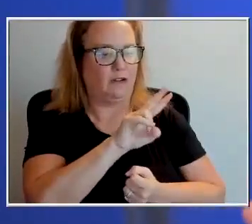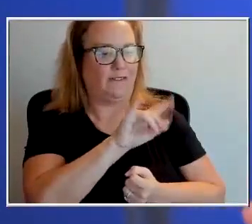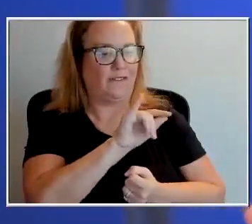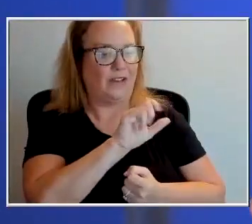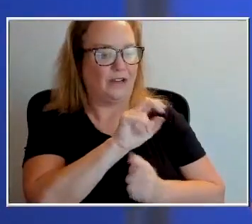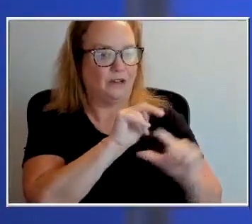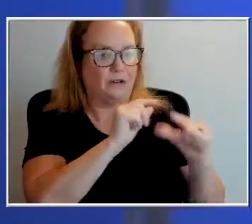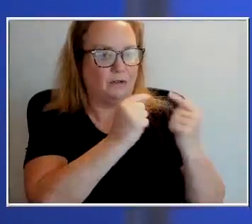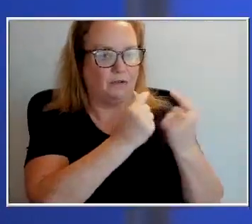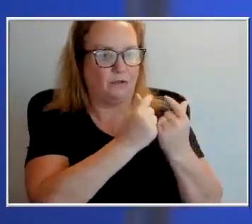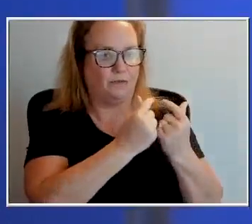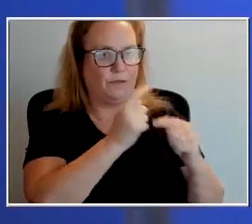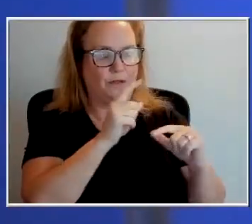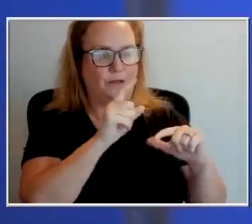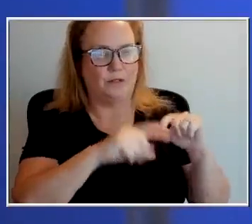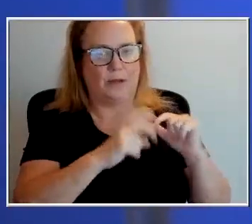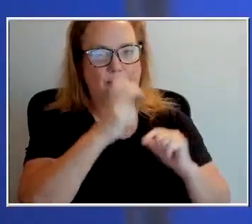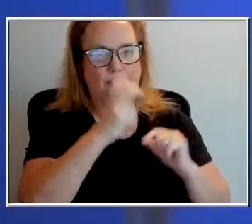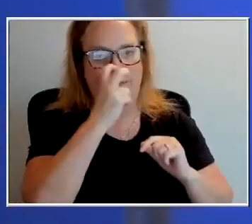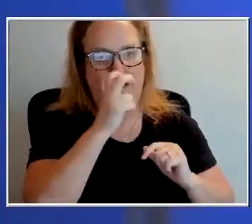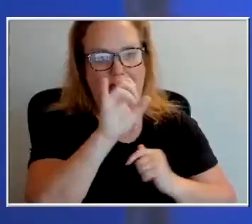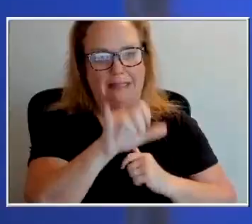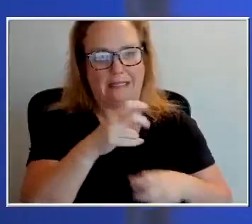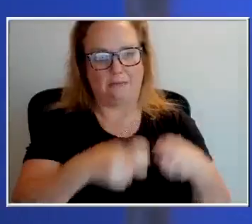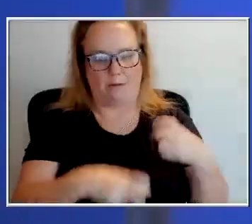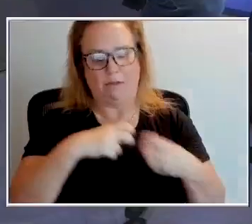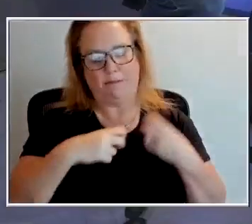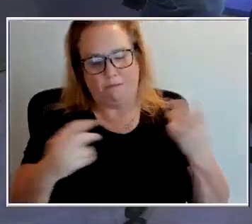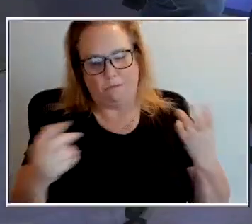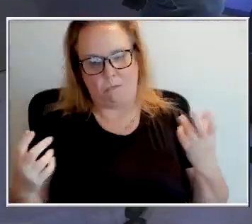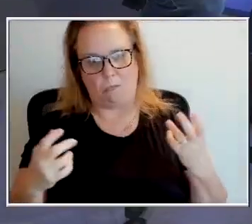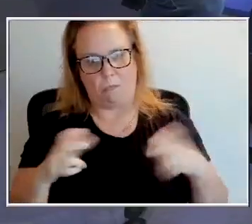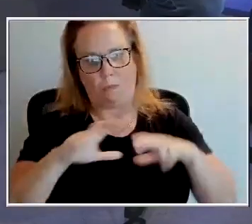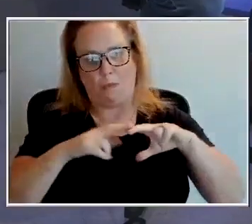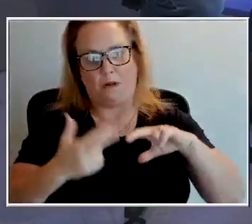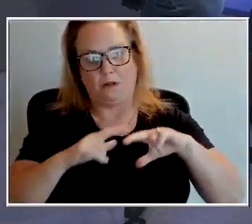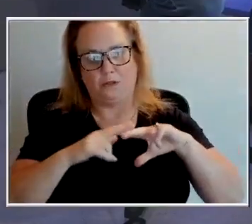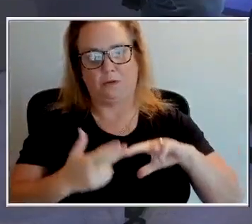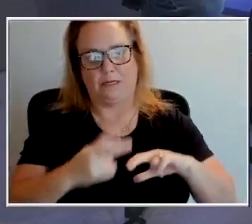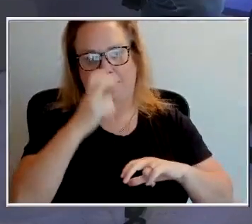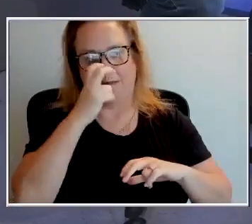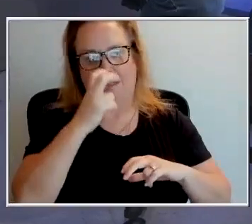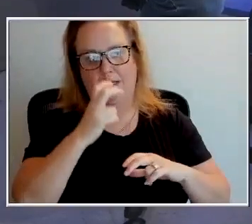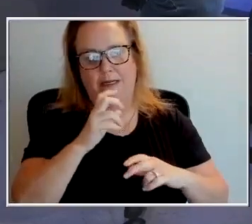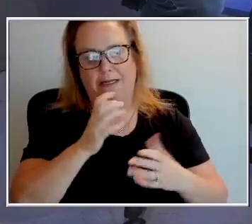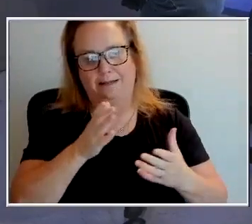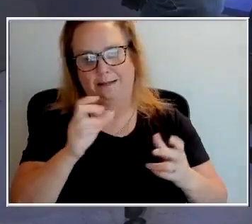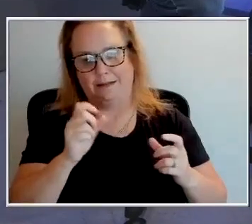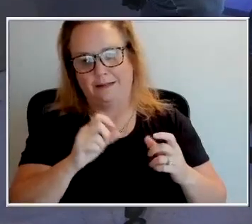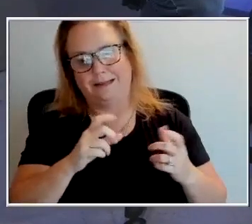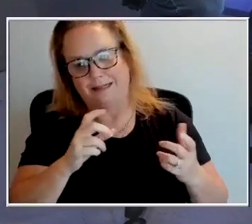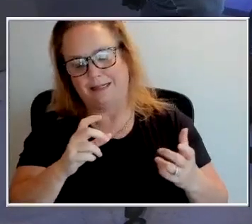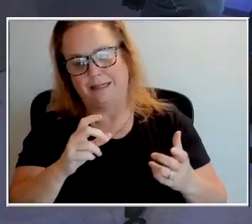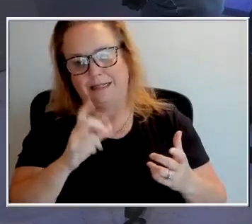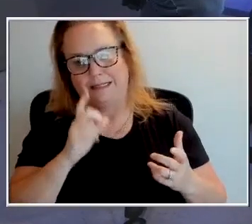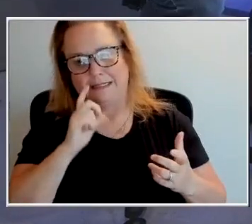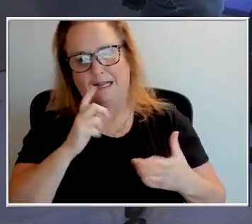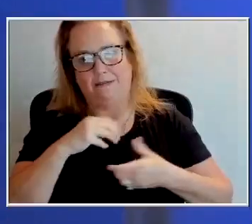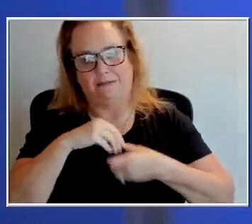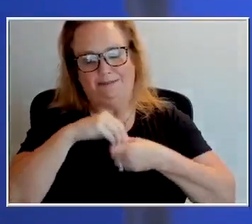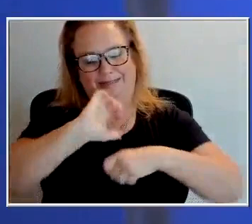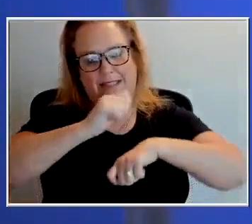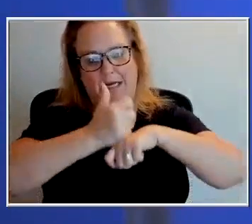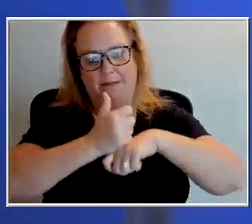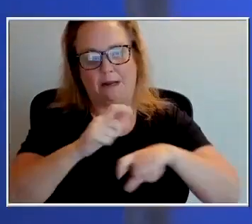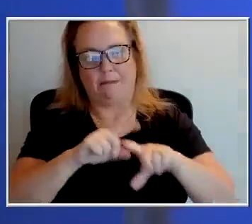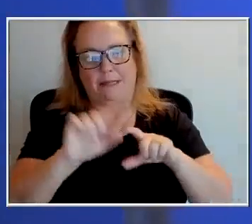be blinded. That's a problem. You bet. Losing weight isn't blind. I think that's okay, though. That's yeah, it's kind of inherent to the design. Yeah. The other thing is